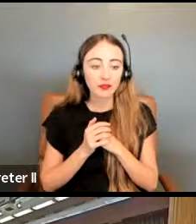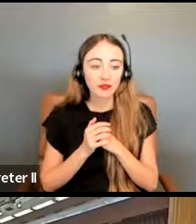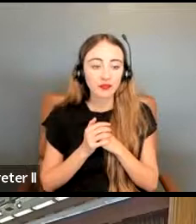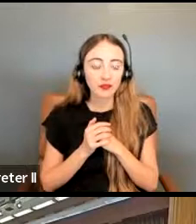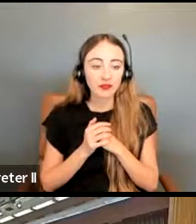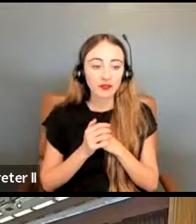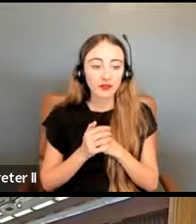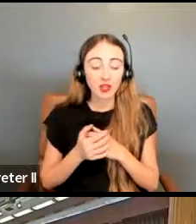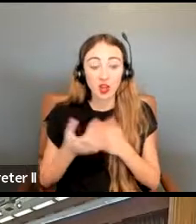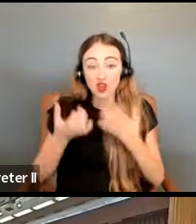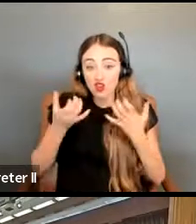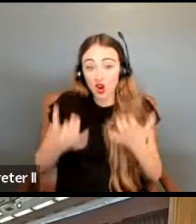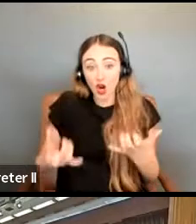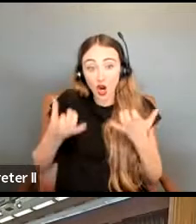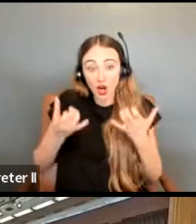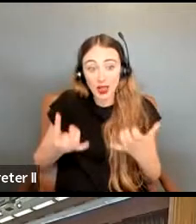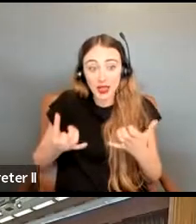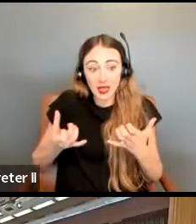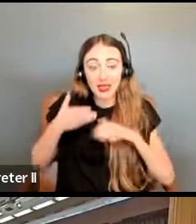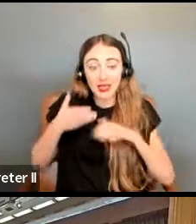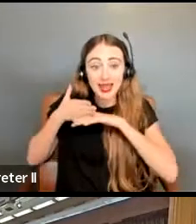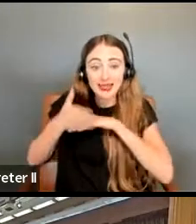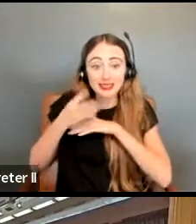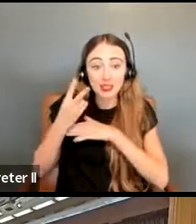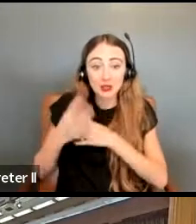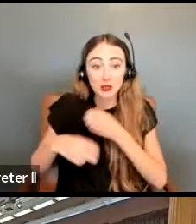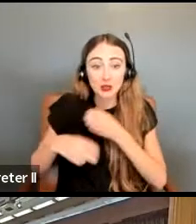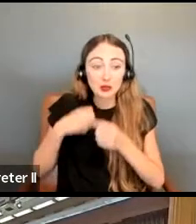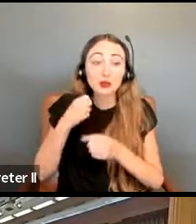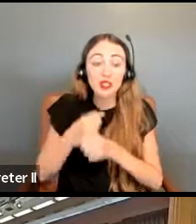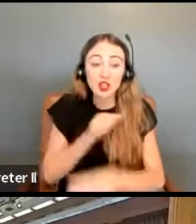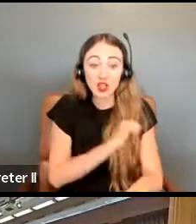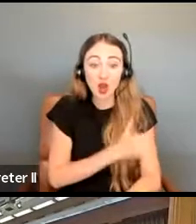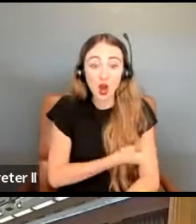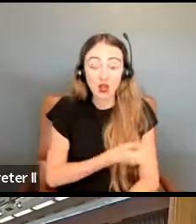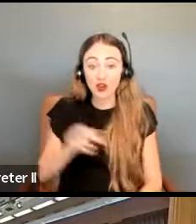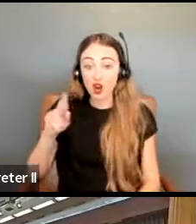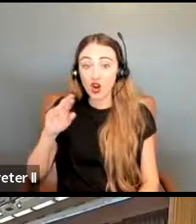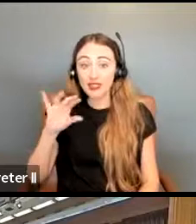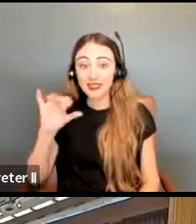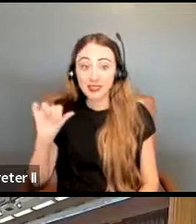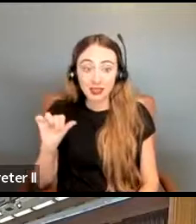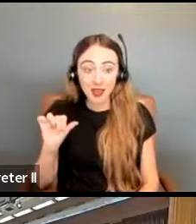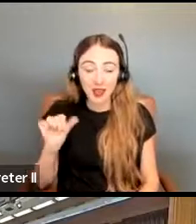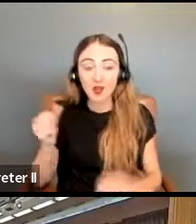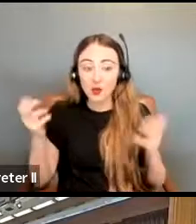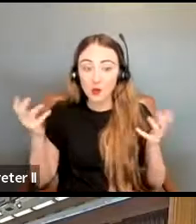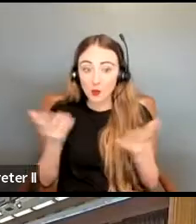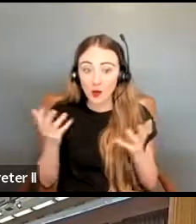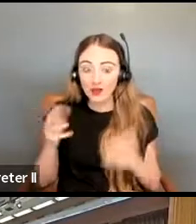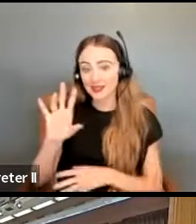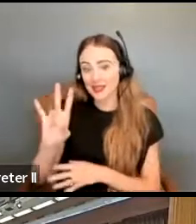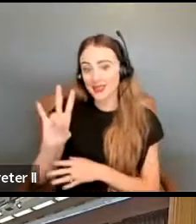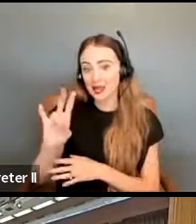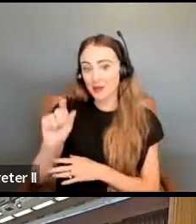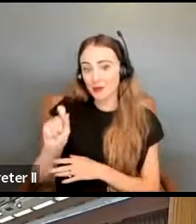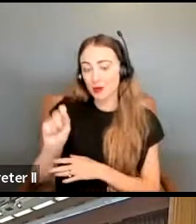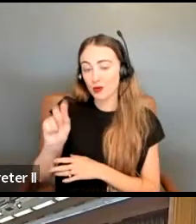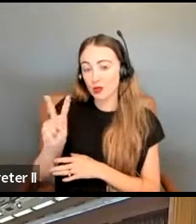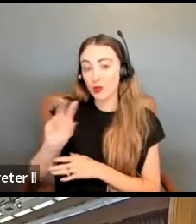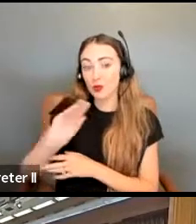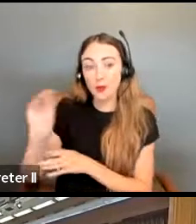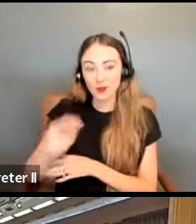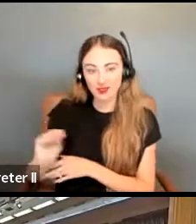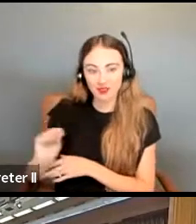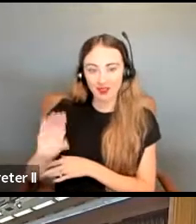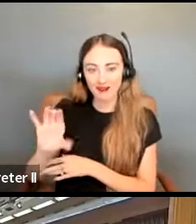under the courts right now that exceeded the 2 years that would be authorized under the RCCA is in 7.2% of cases.